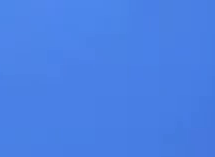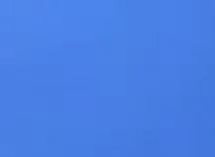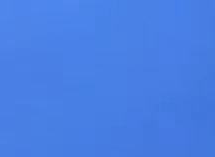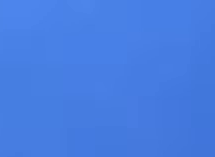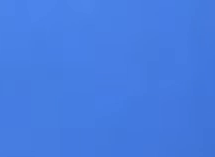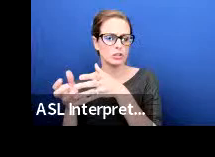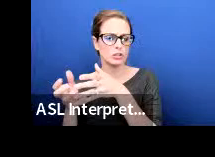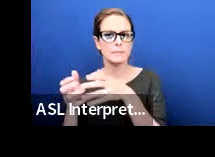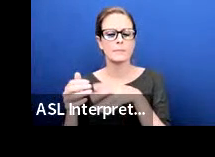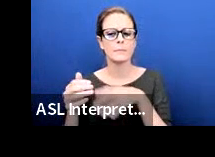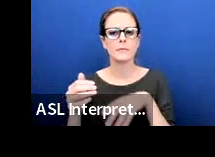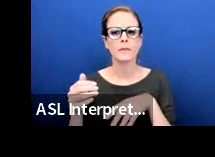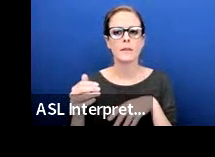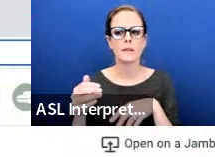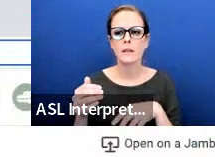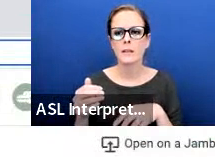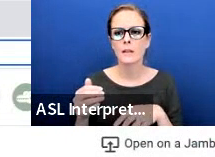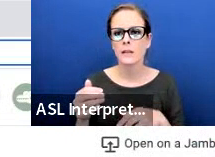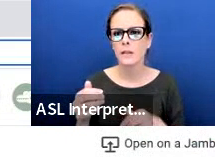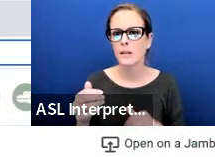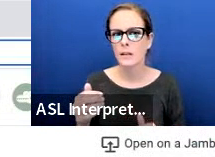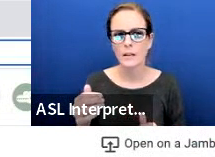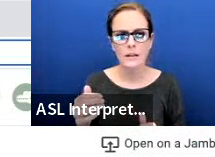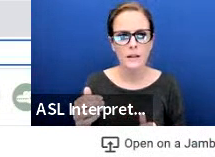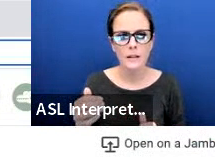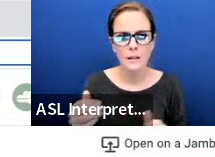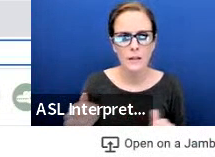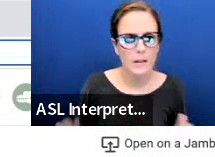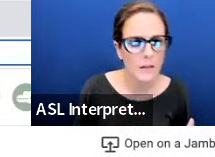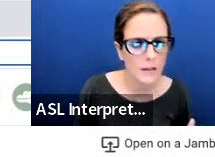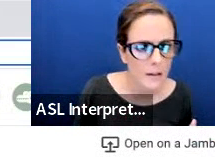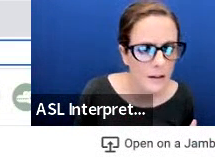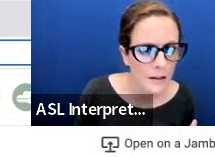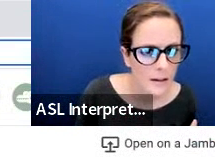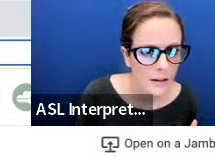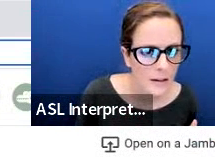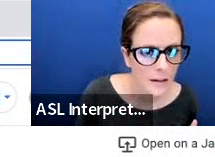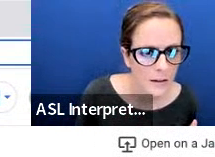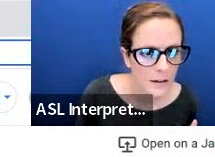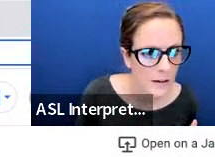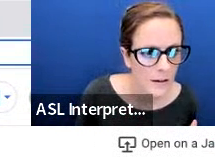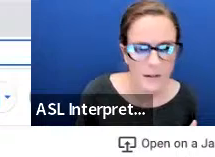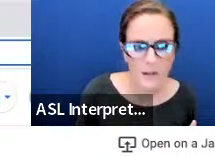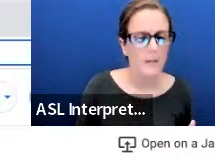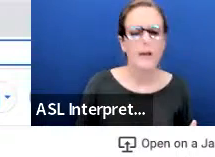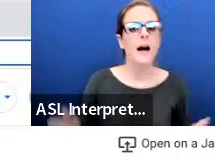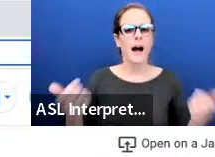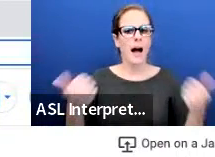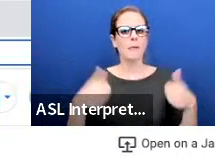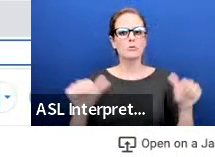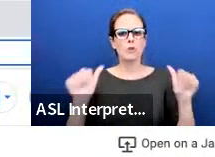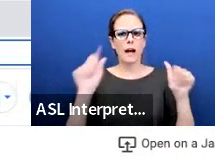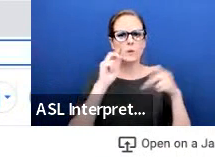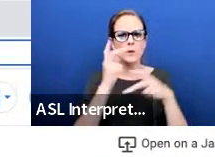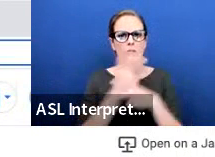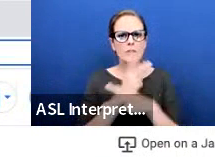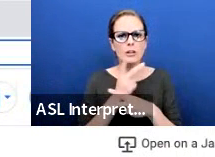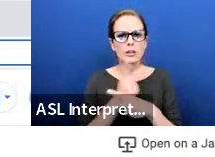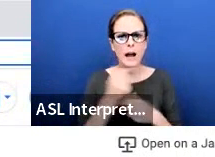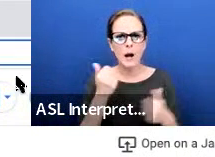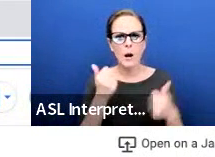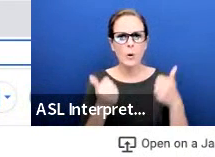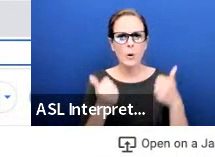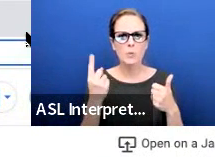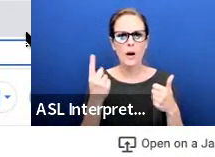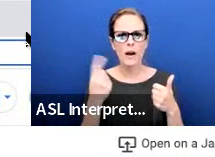and racial ethnic health, strength, align public health. I'm trying to figure out which one I should be in.